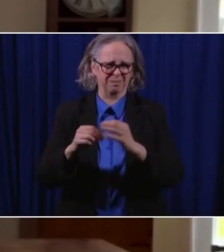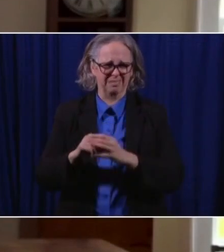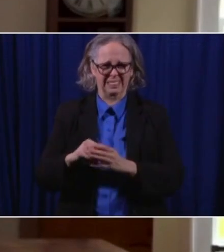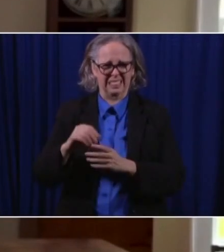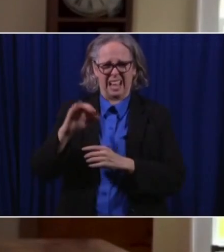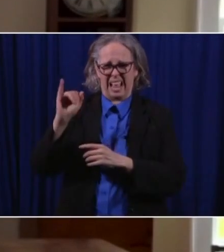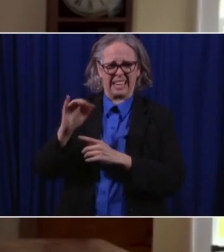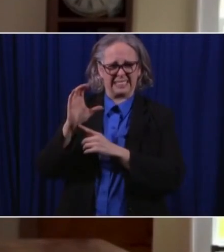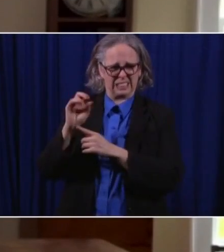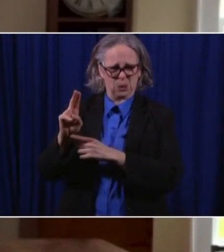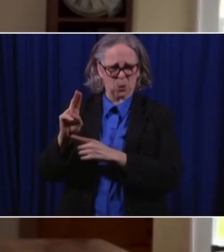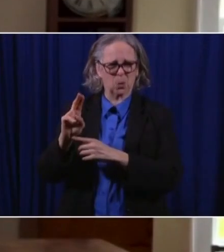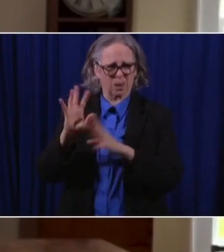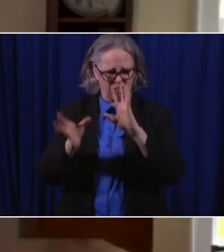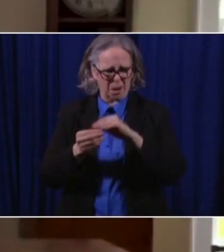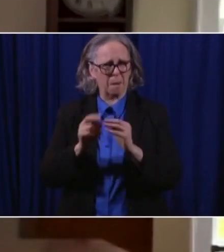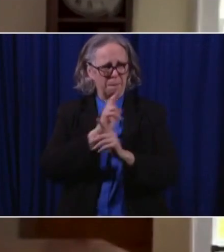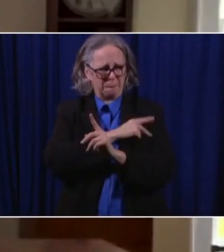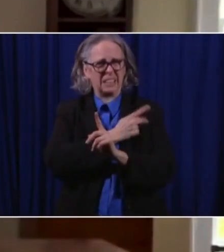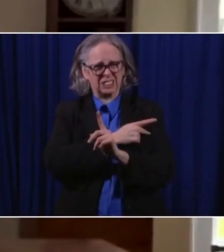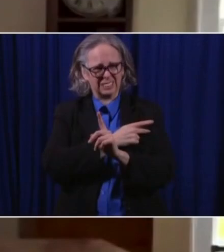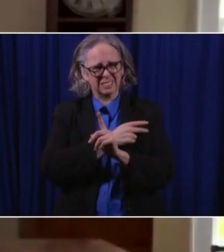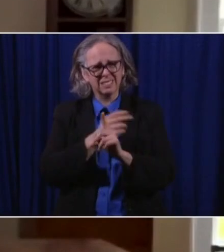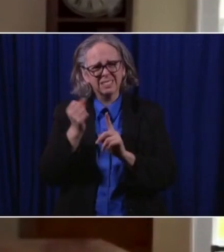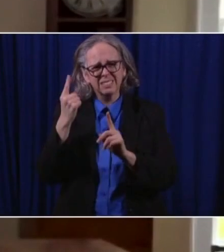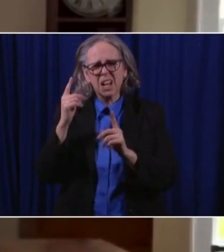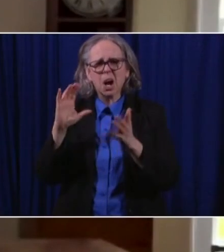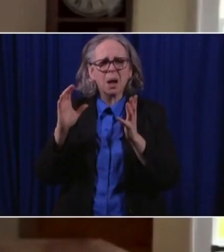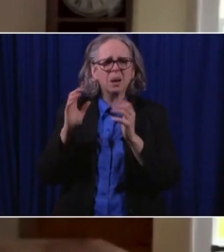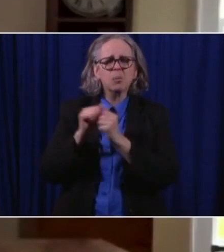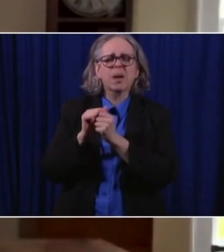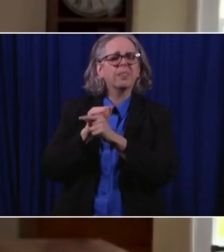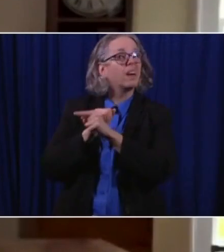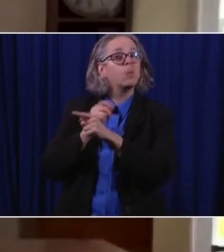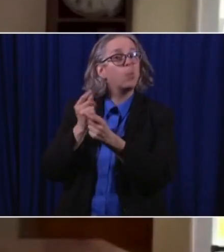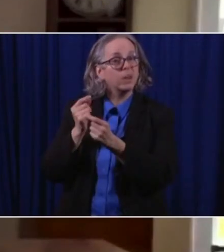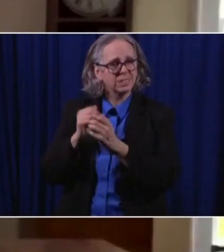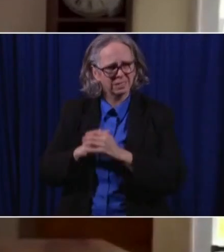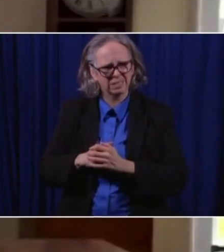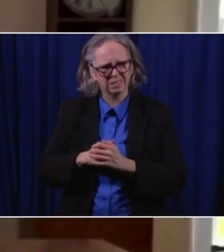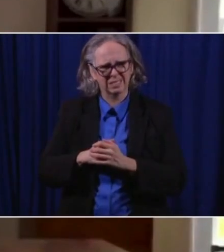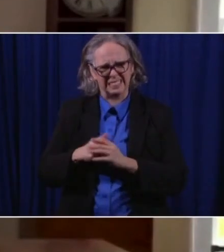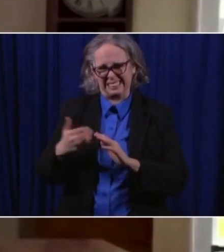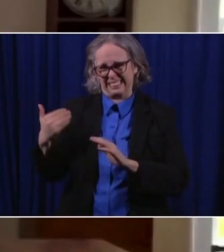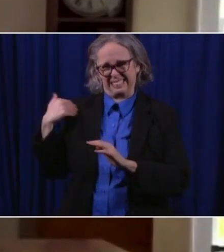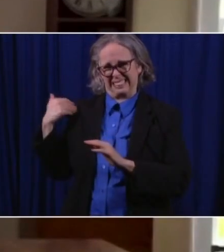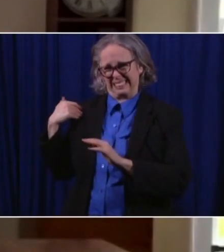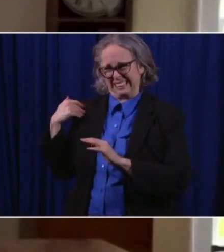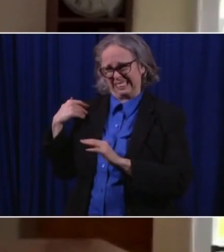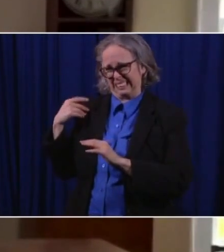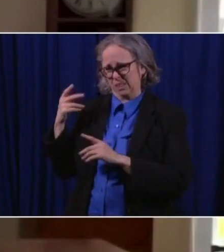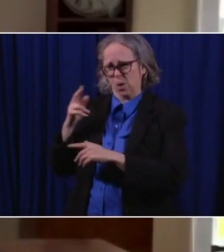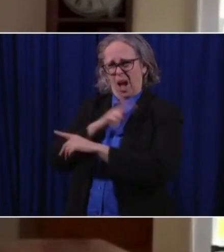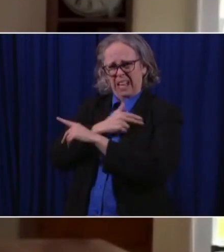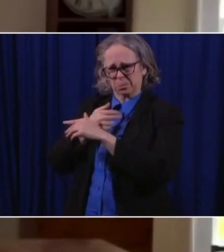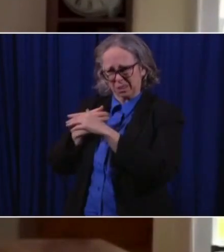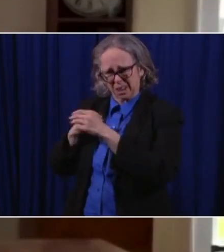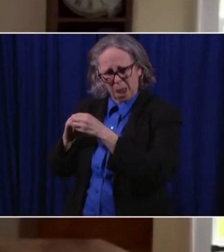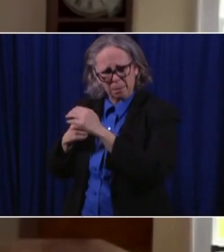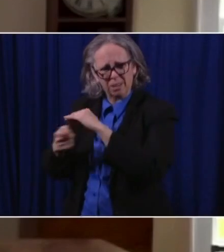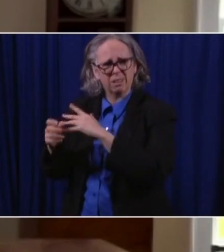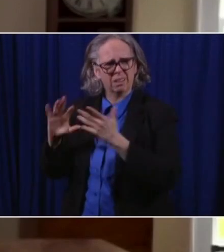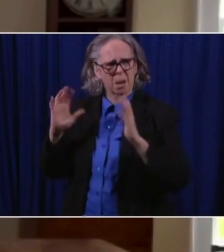for all COVID patients hospitalized during our previous peak last summer. We also have